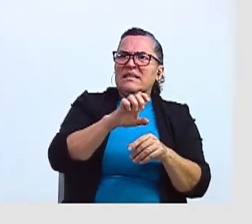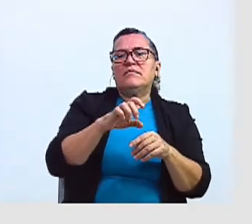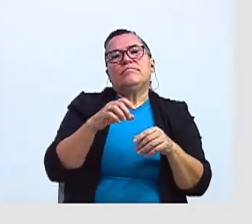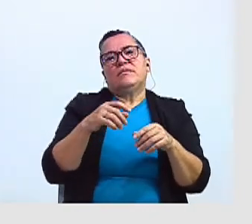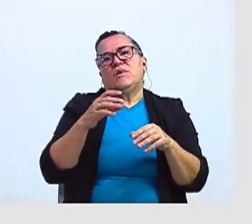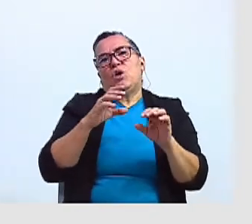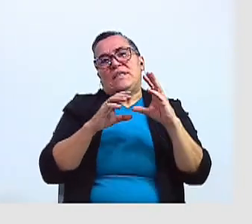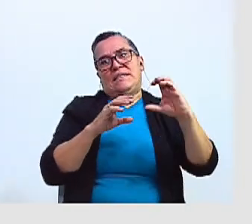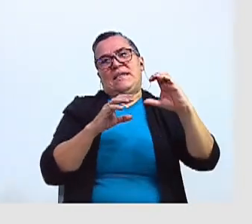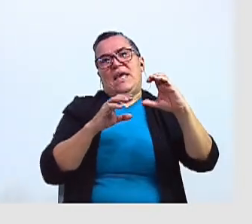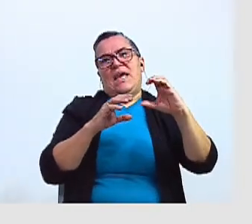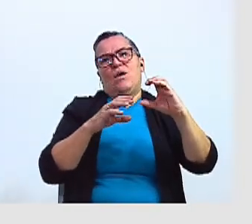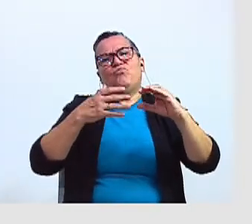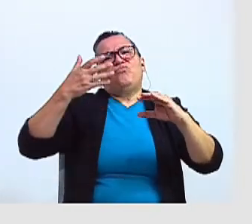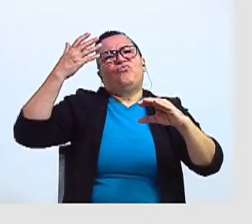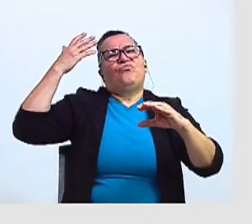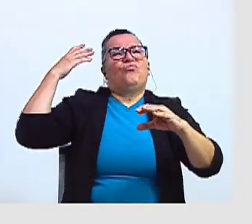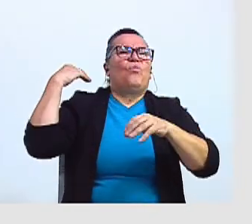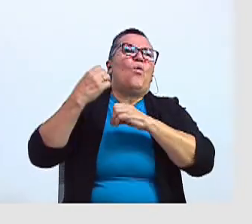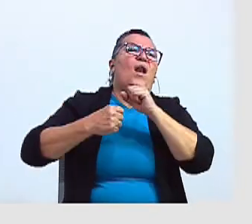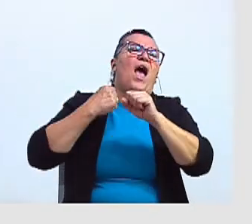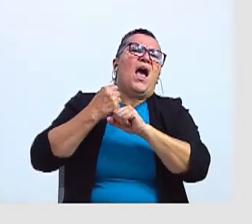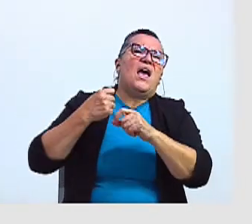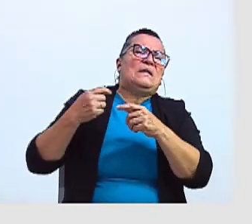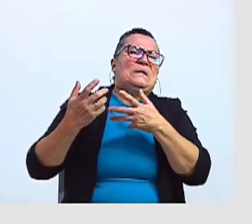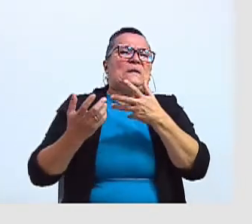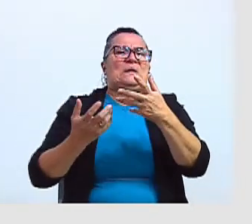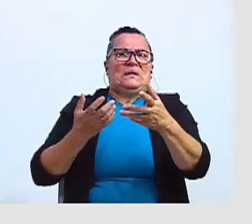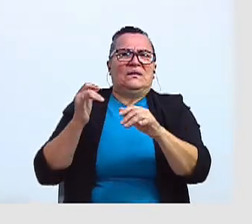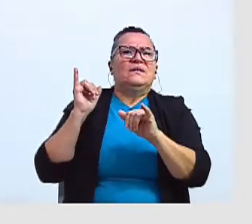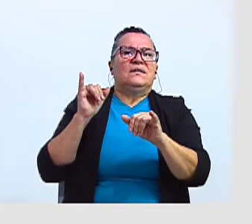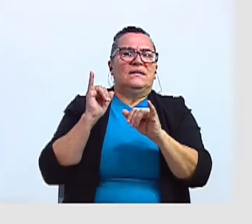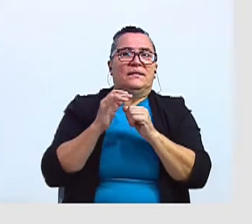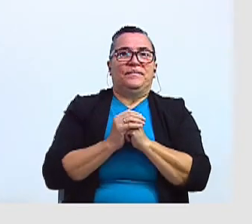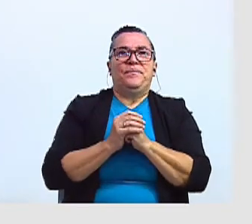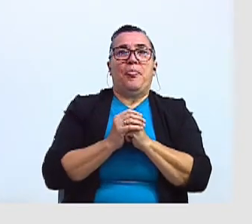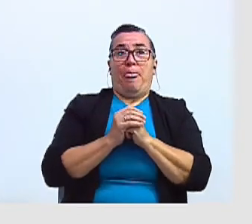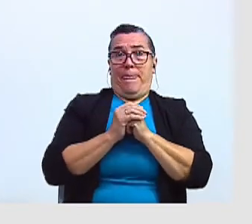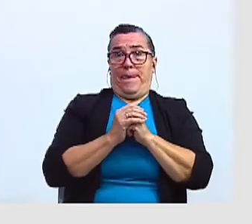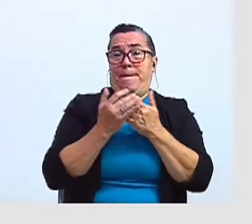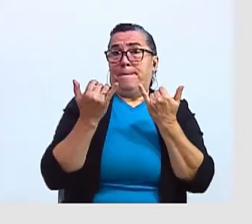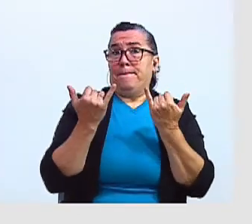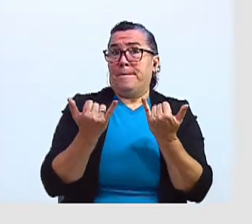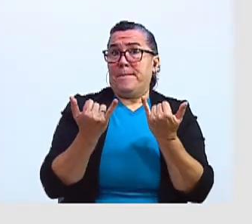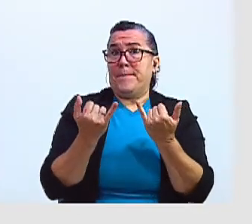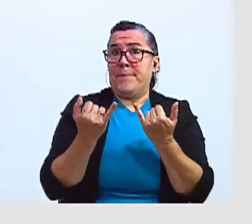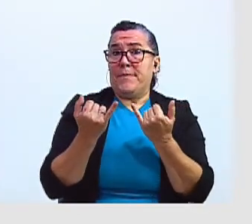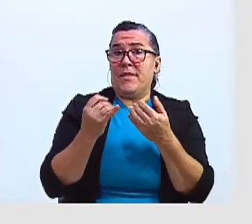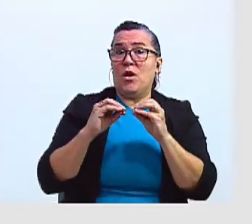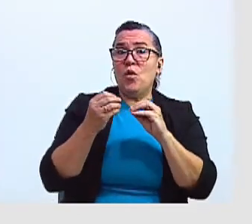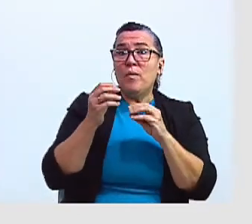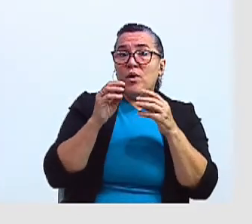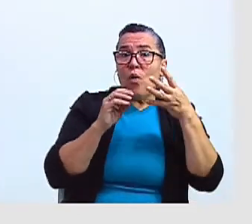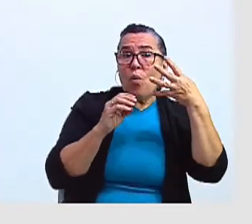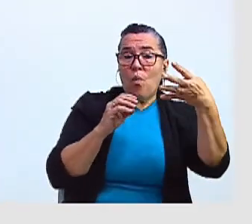dealing with them for years. Very good. Okay, now let's see number